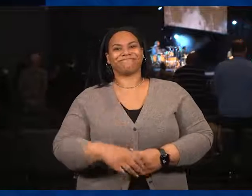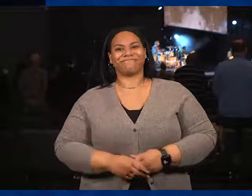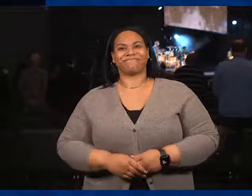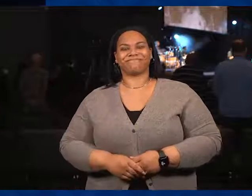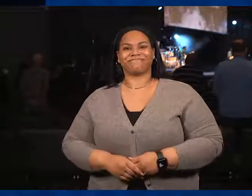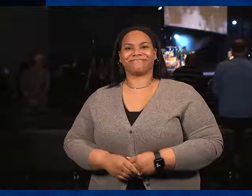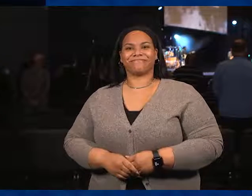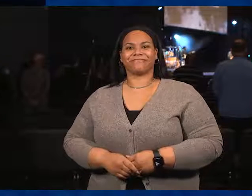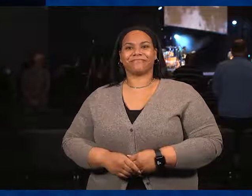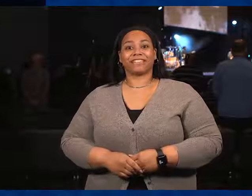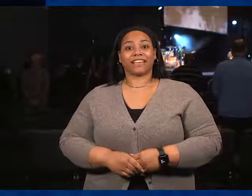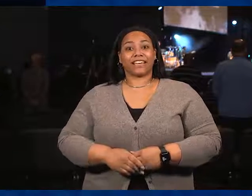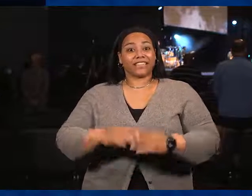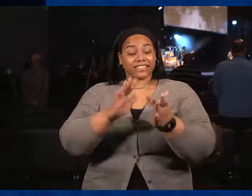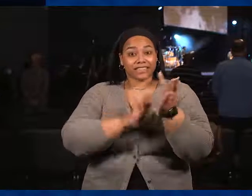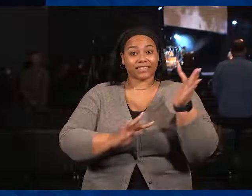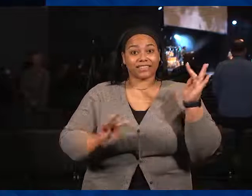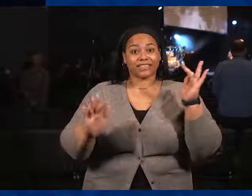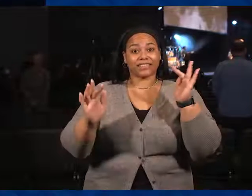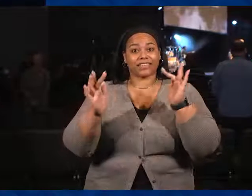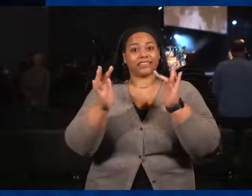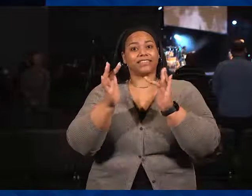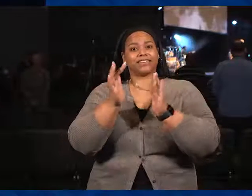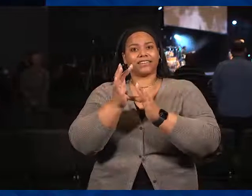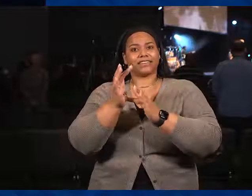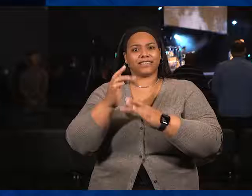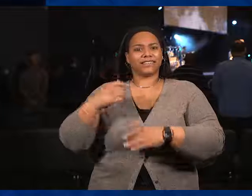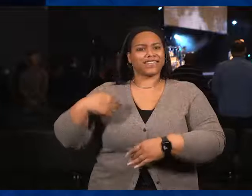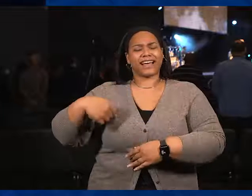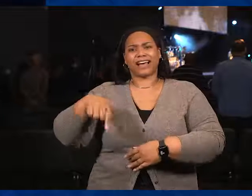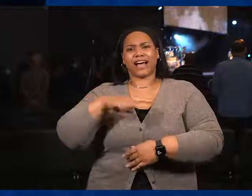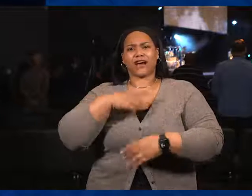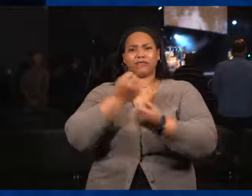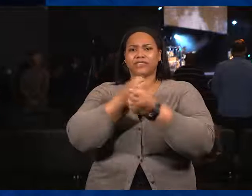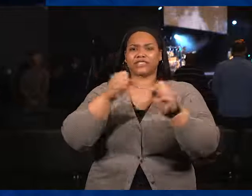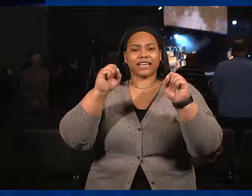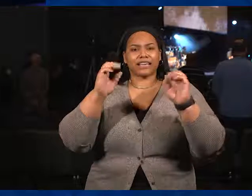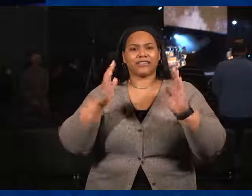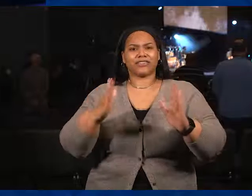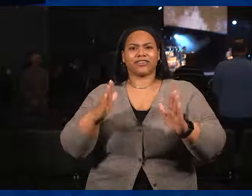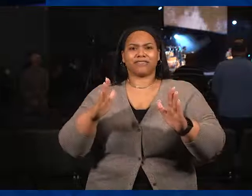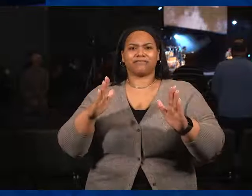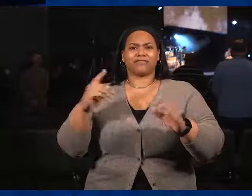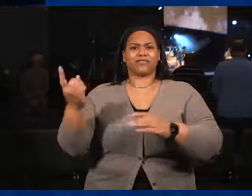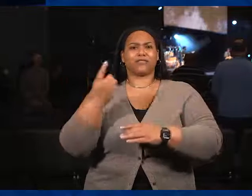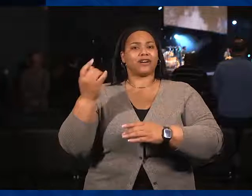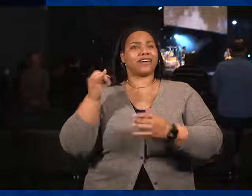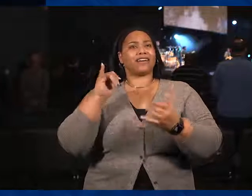Jesus, our Messiah, hope forever goes.